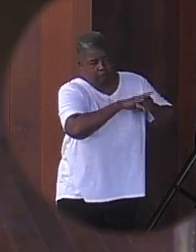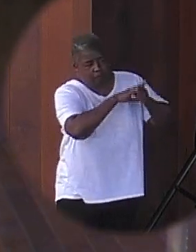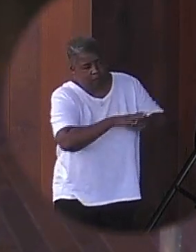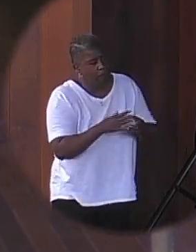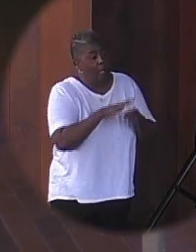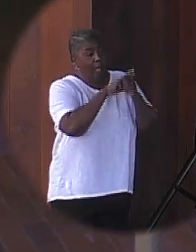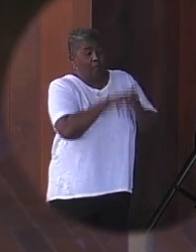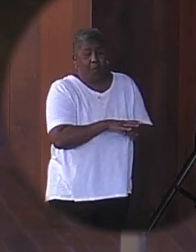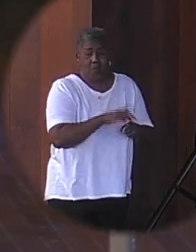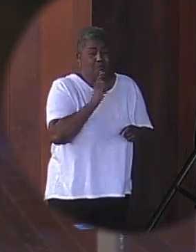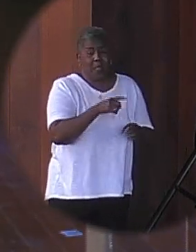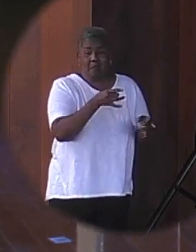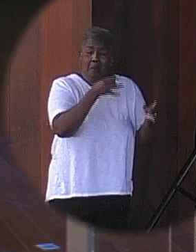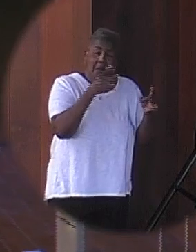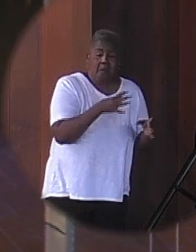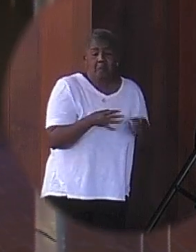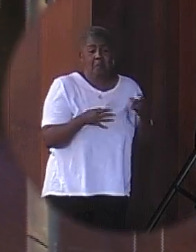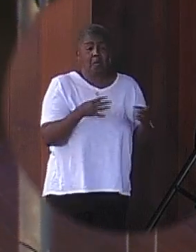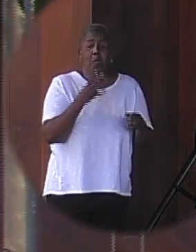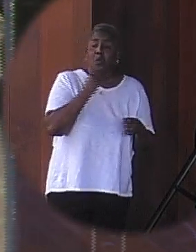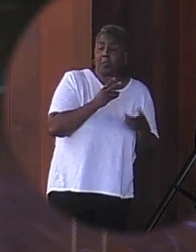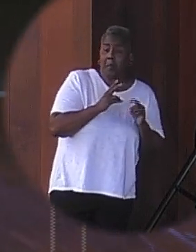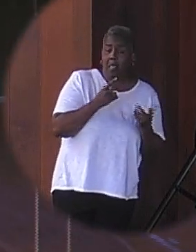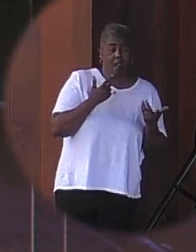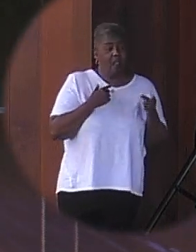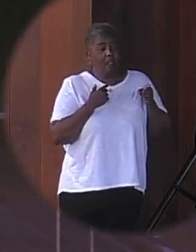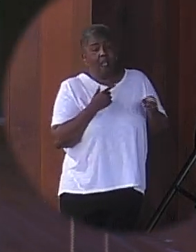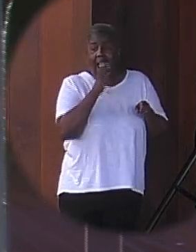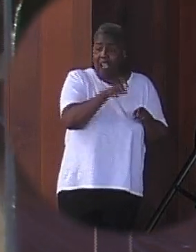Midianite oppression is so bad that the children of Israel